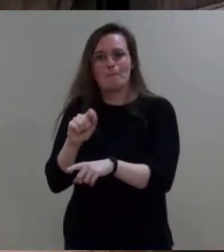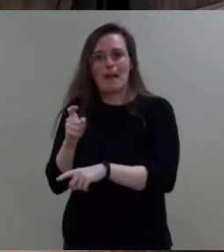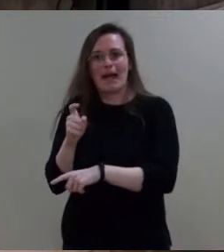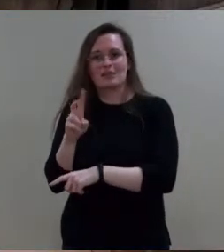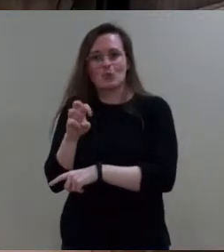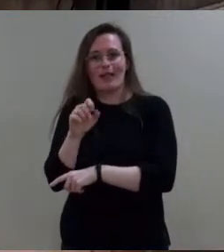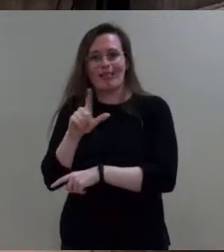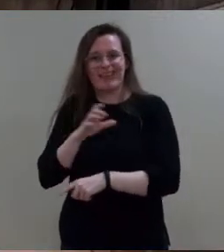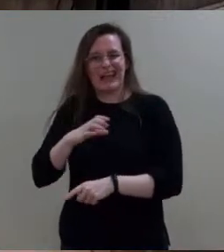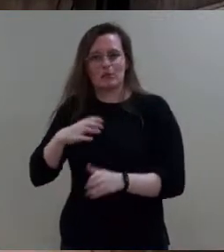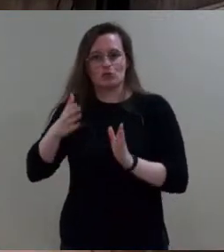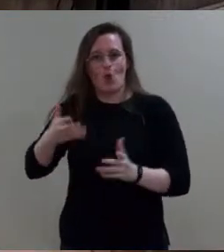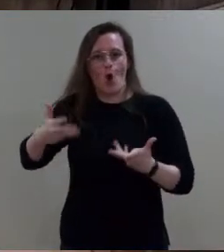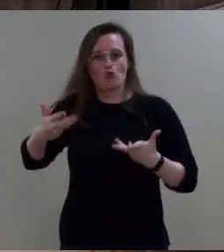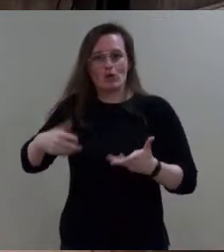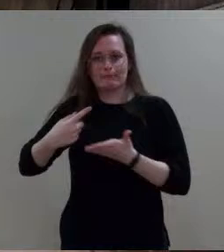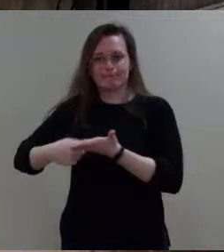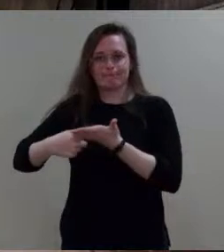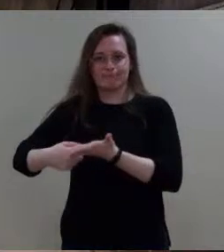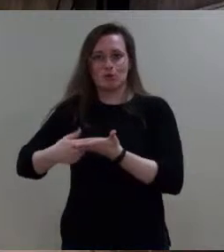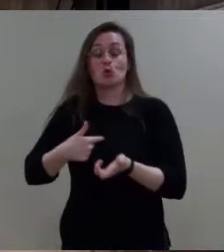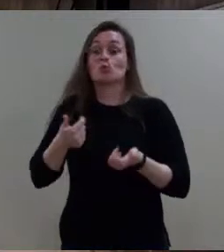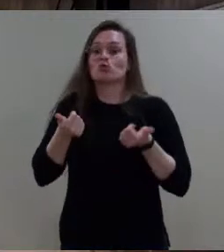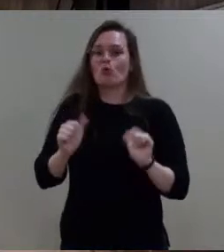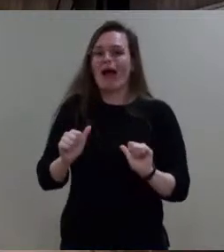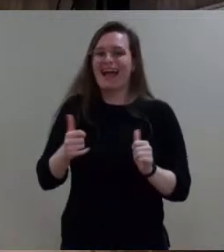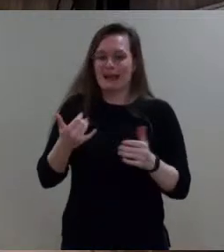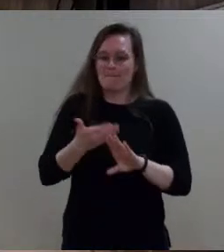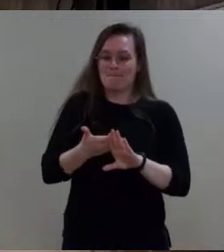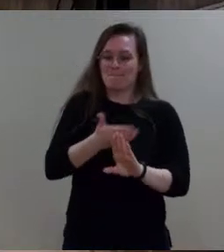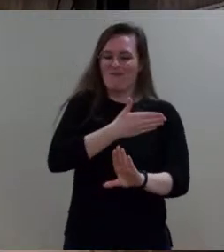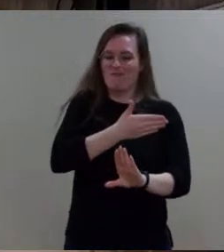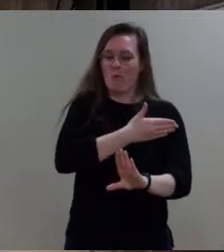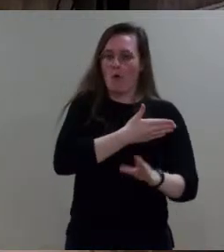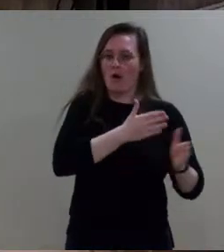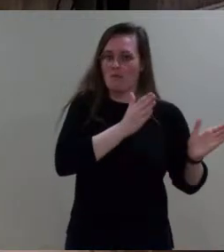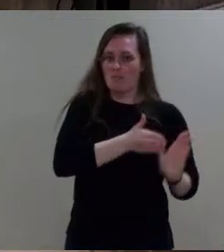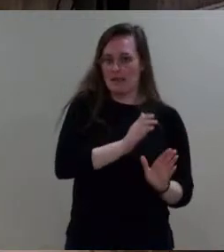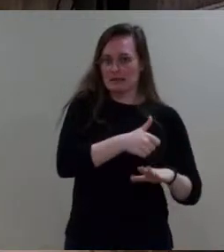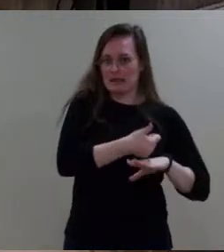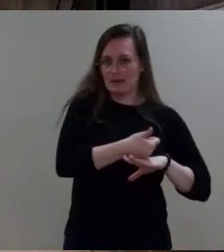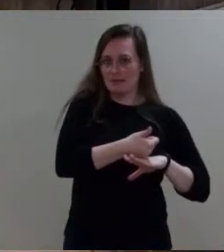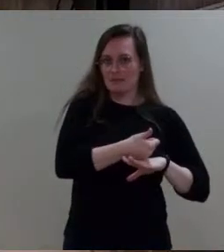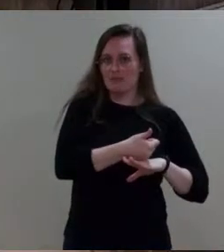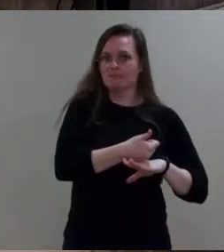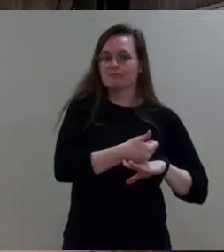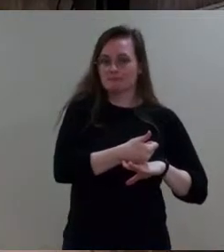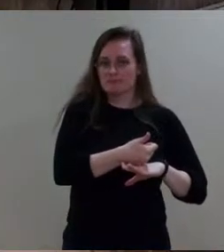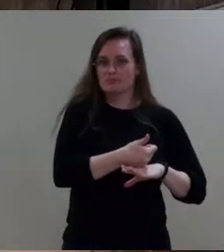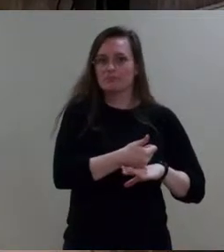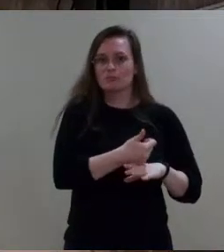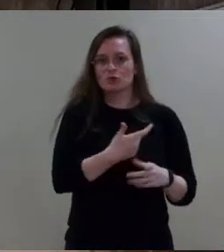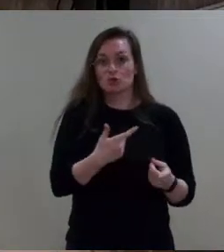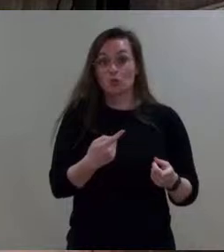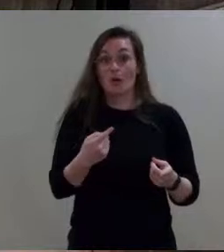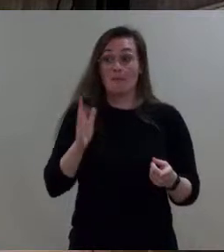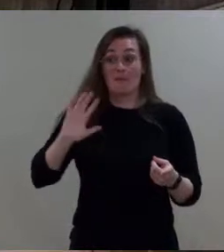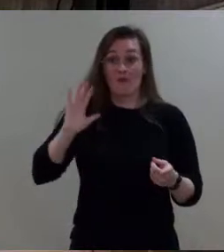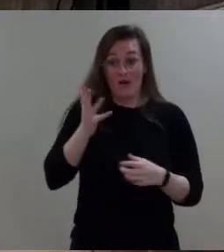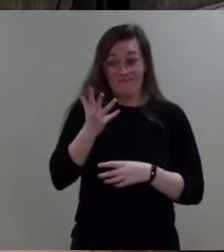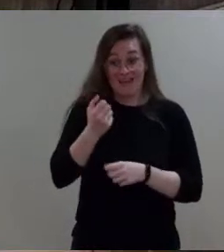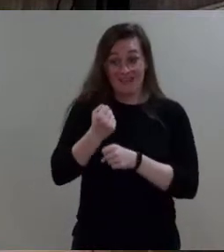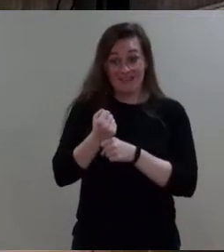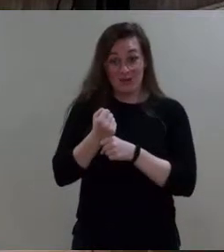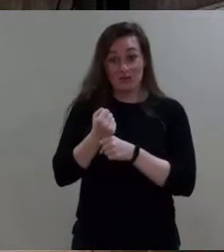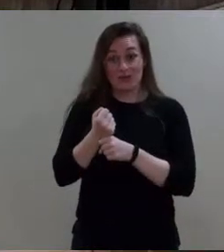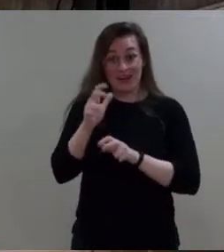We're trying to be more proactive in dealing with our assets and infrastructure renewal. When you go from a 5-year capital investment plan that's probably